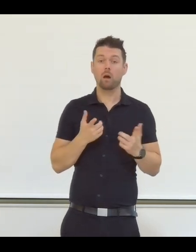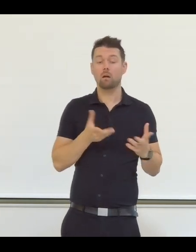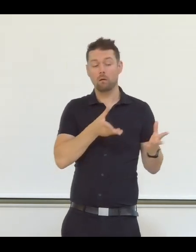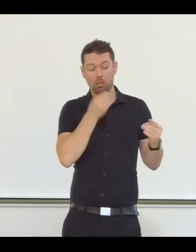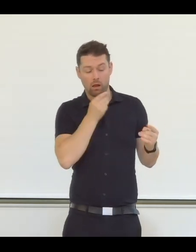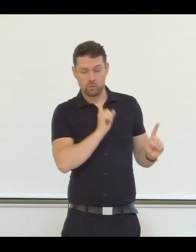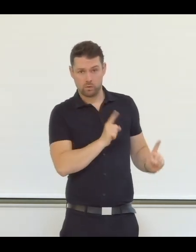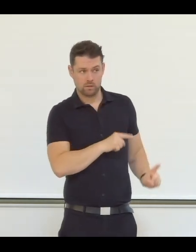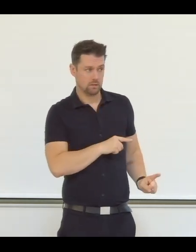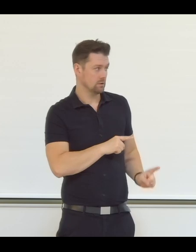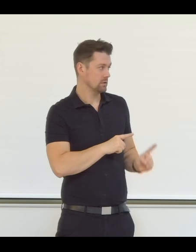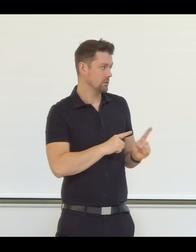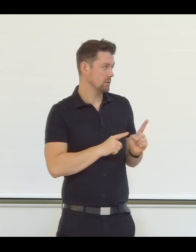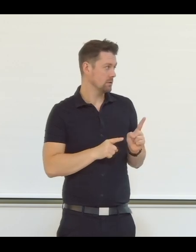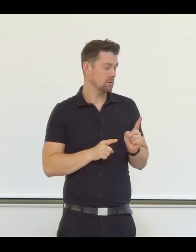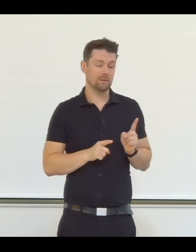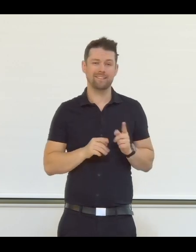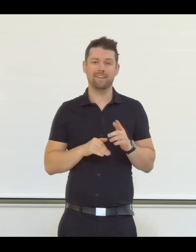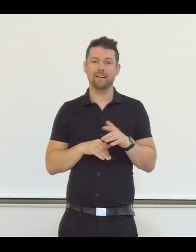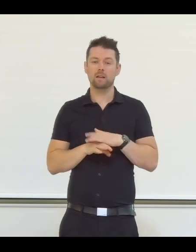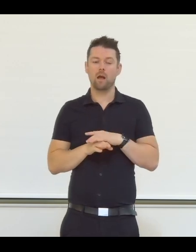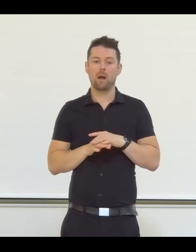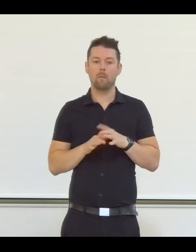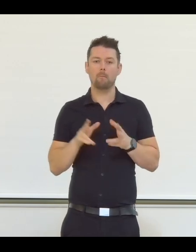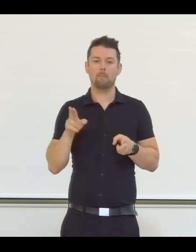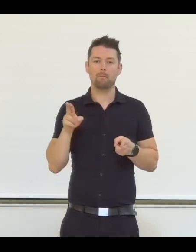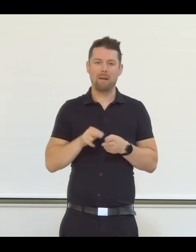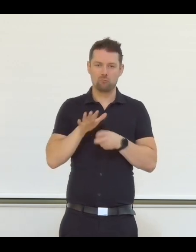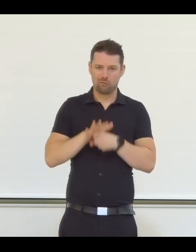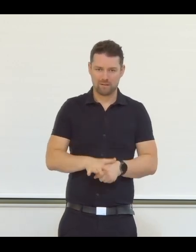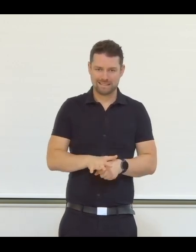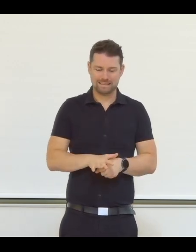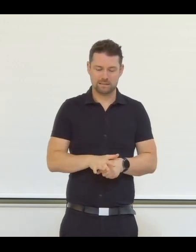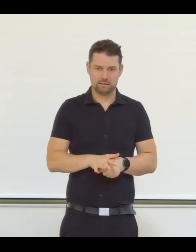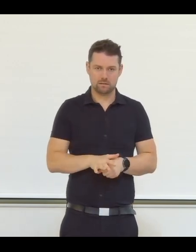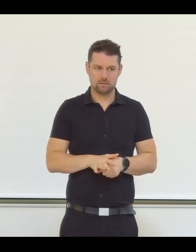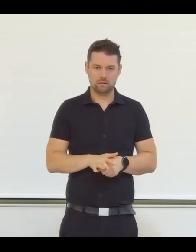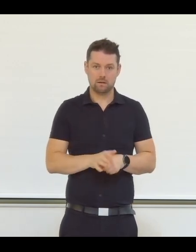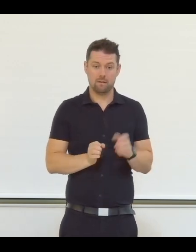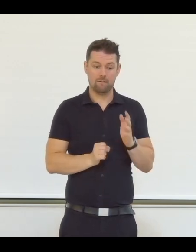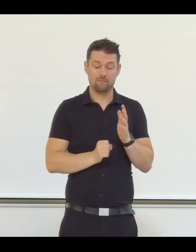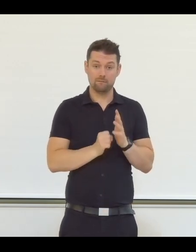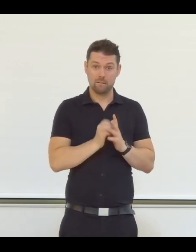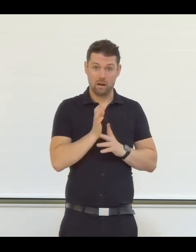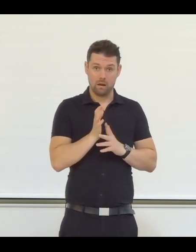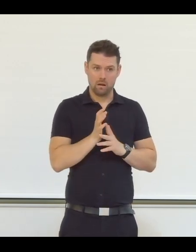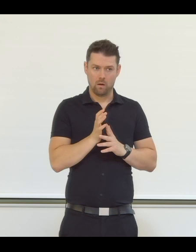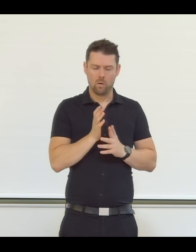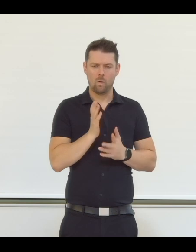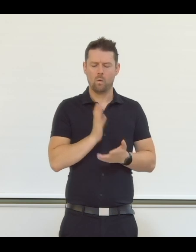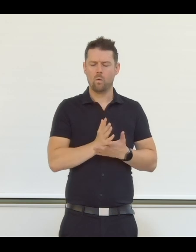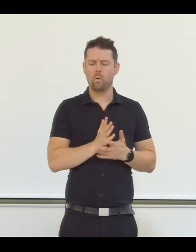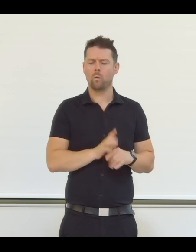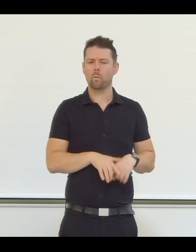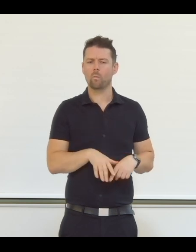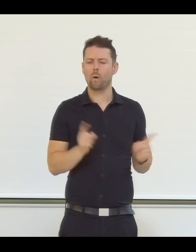fire in microgravity, but also in reduced gravity, is behaving much, much